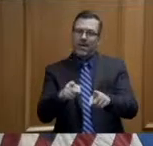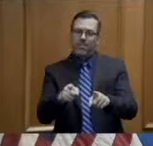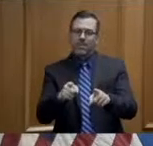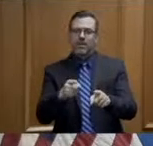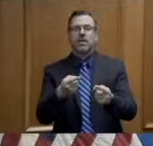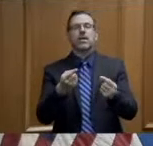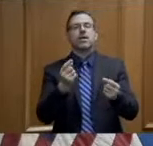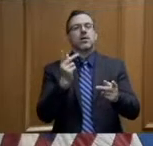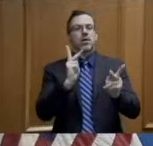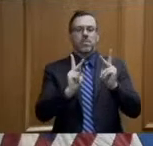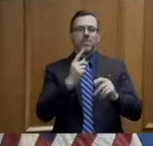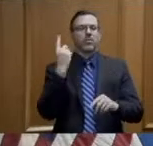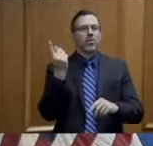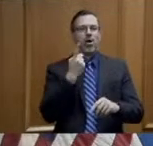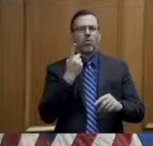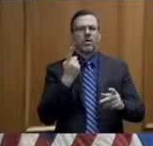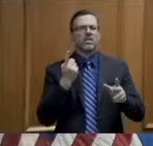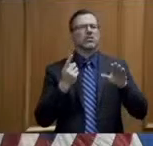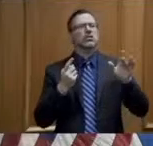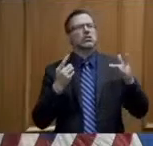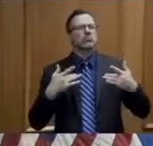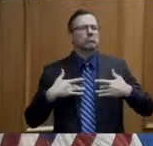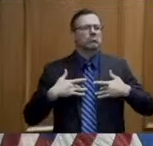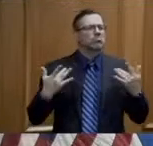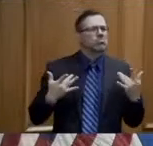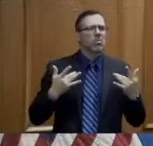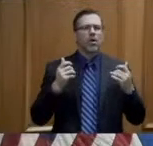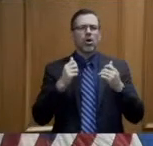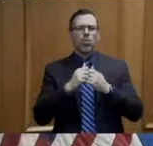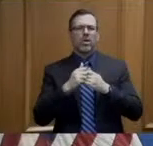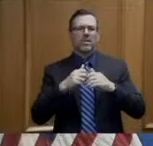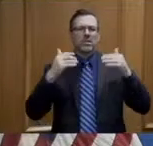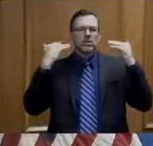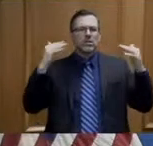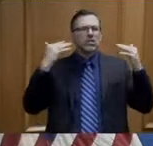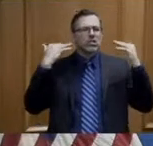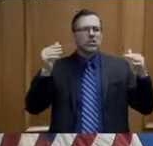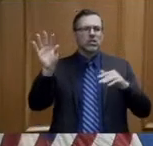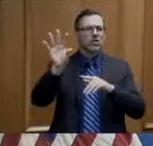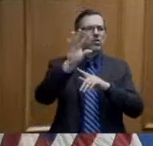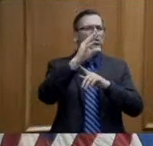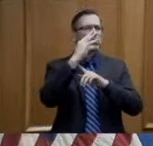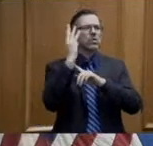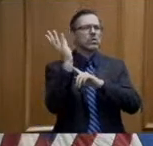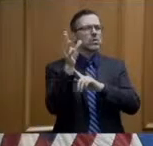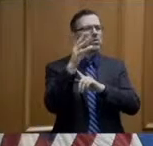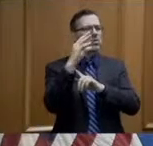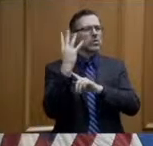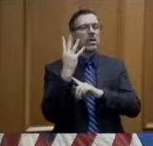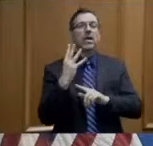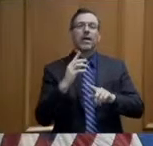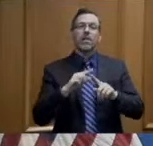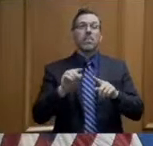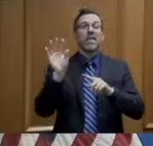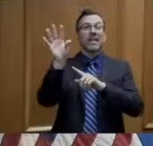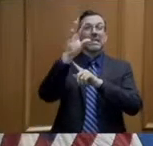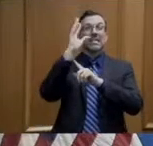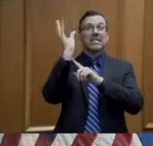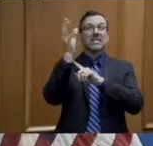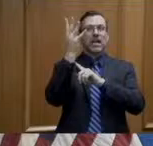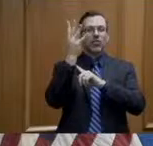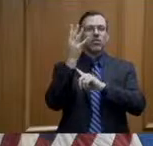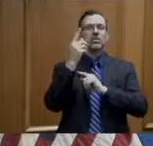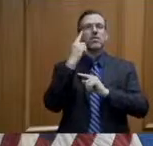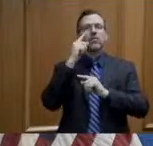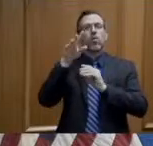appropriate use of sirens. And sirens, no matter what the event is. They're designed to be an outdoor